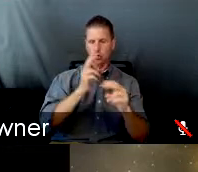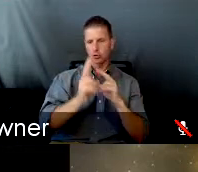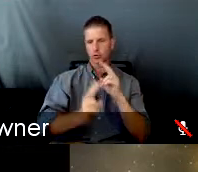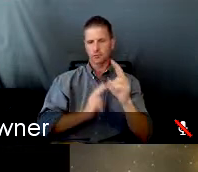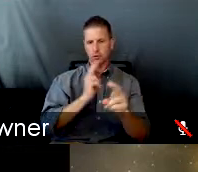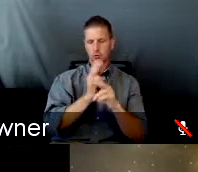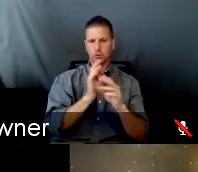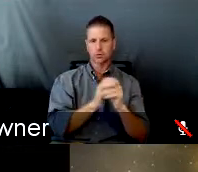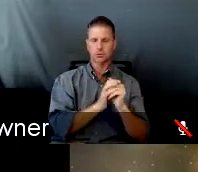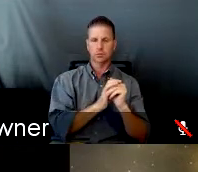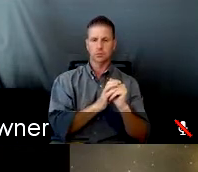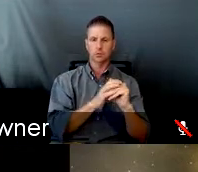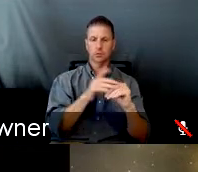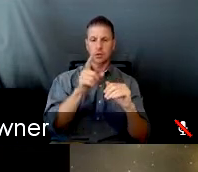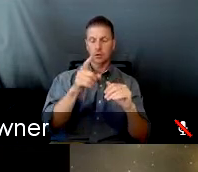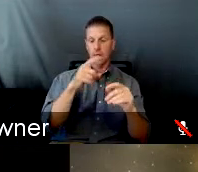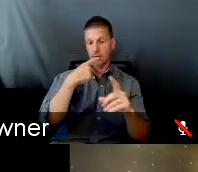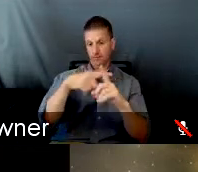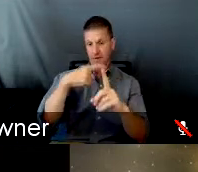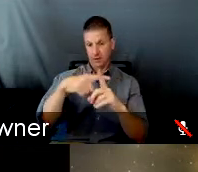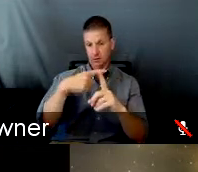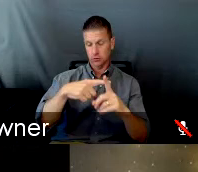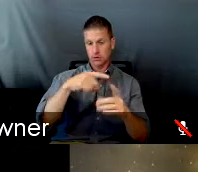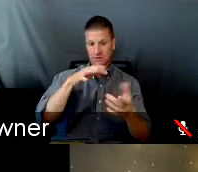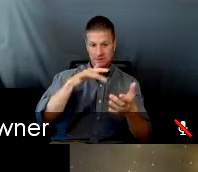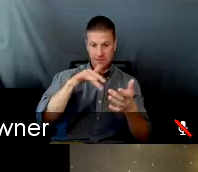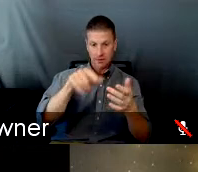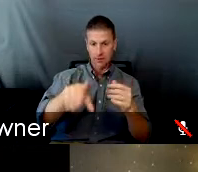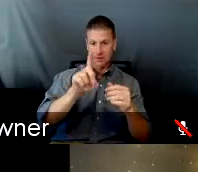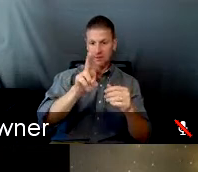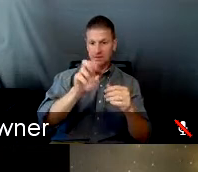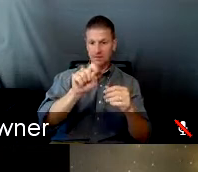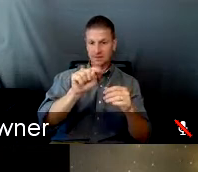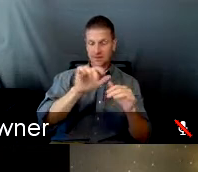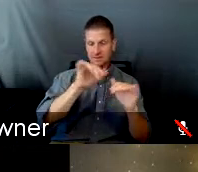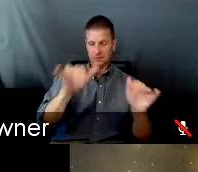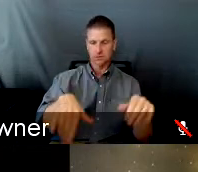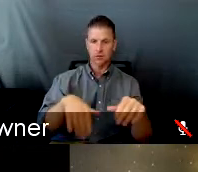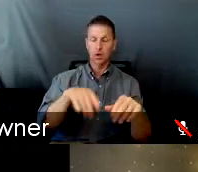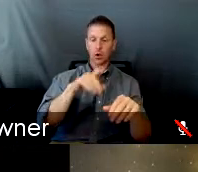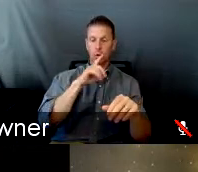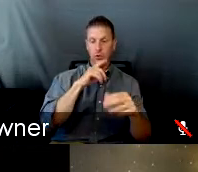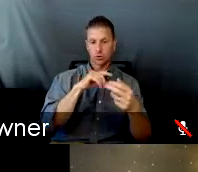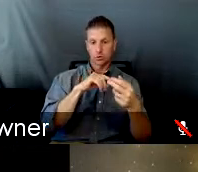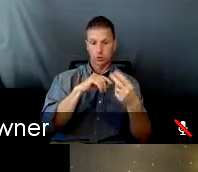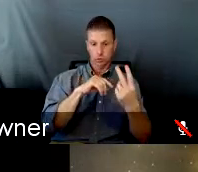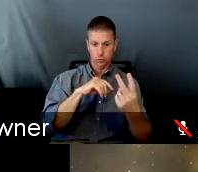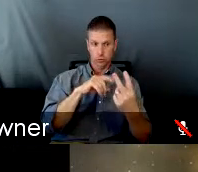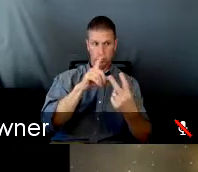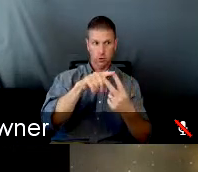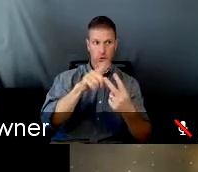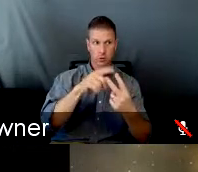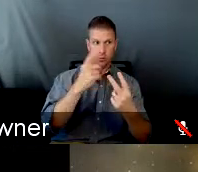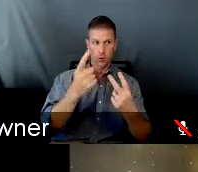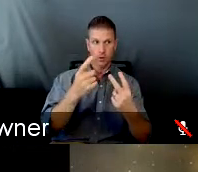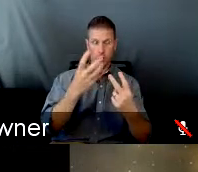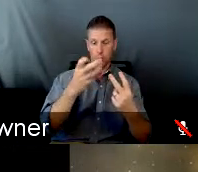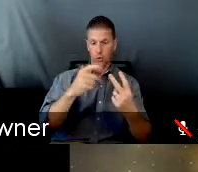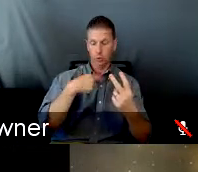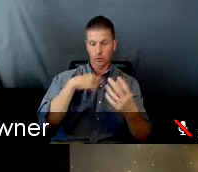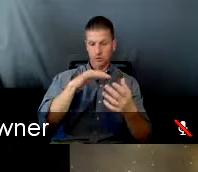And so the advantages of studying these dusty systems are really kind of twofold. One is that when we